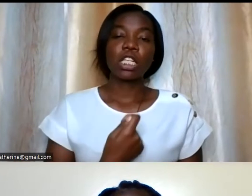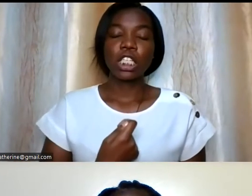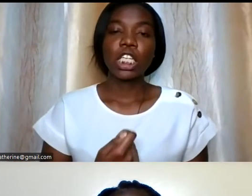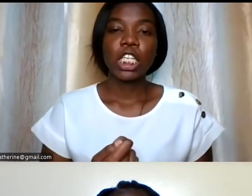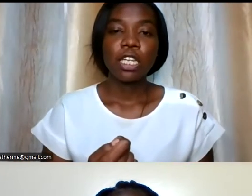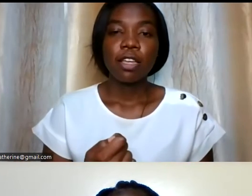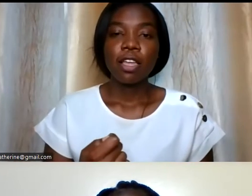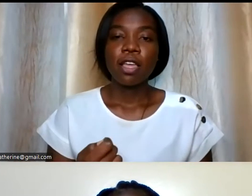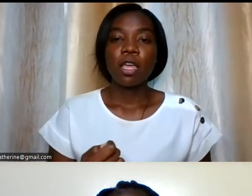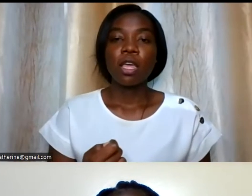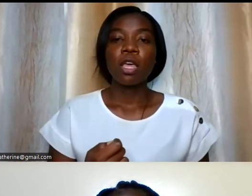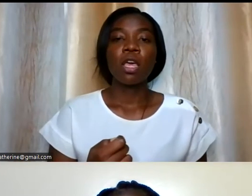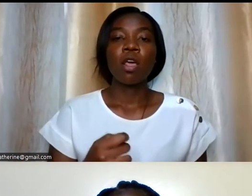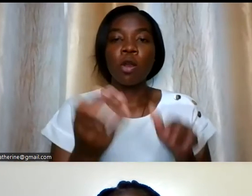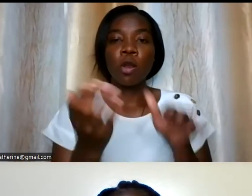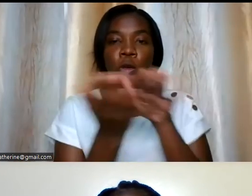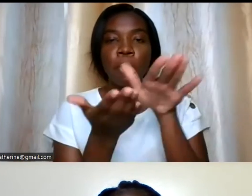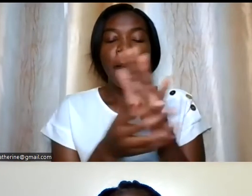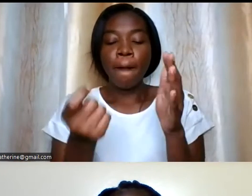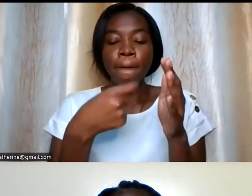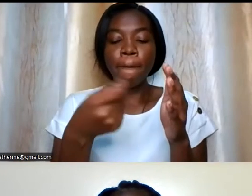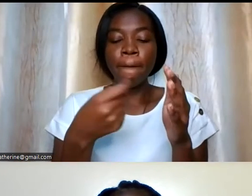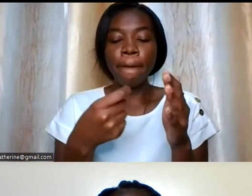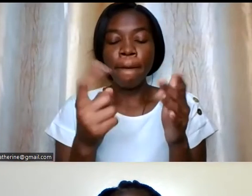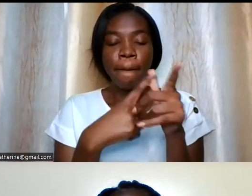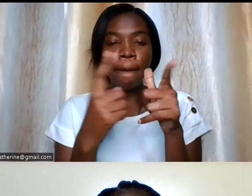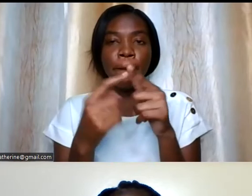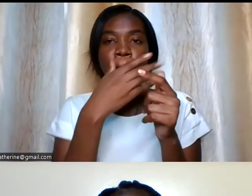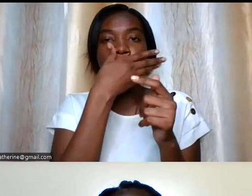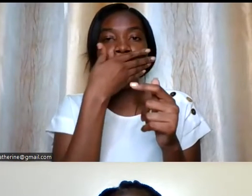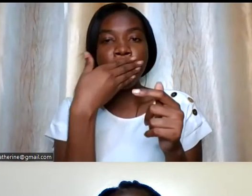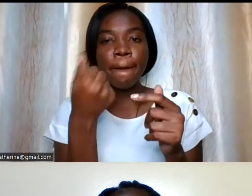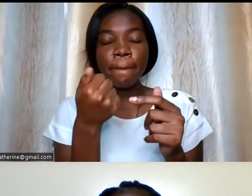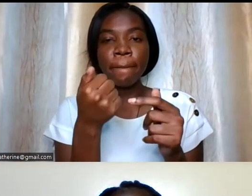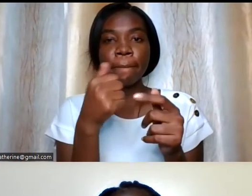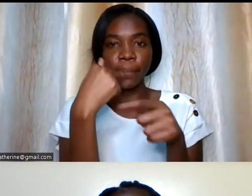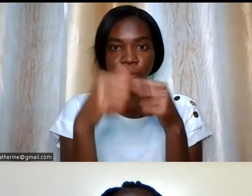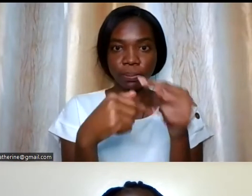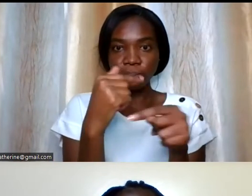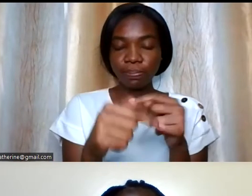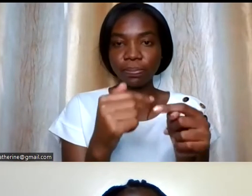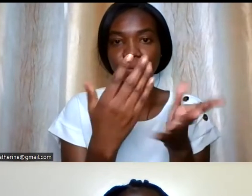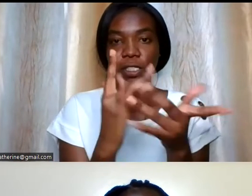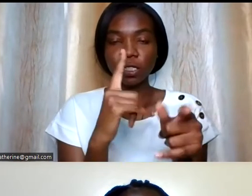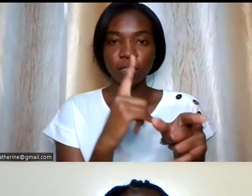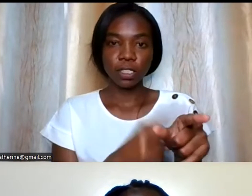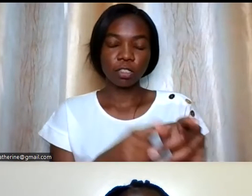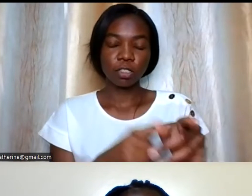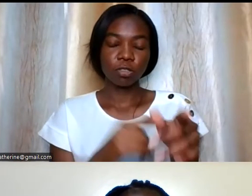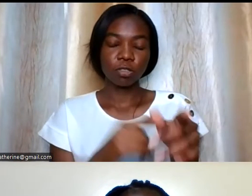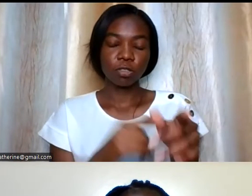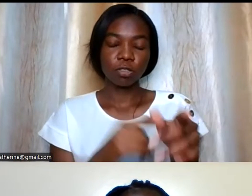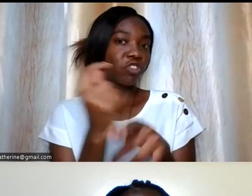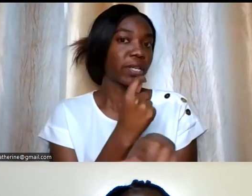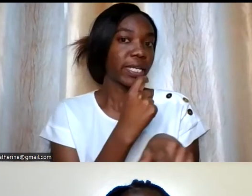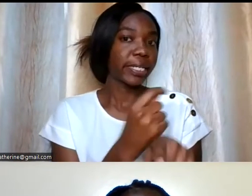that they can sign. But better still, sometimes it's critical that for training